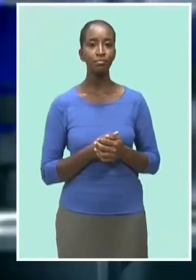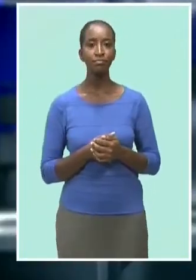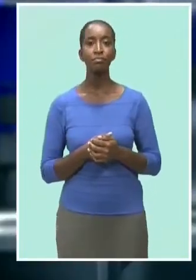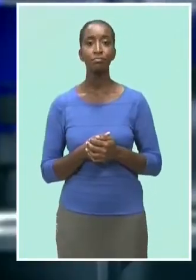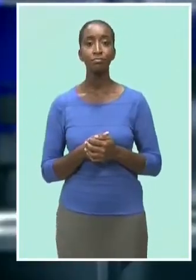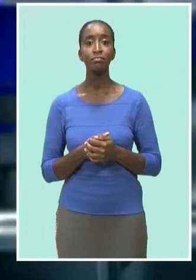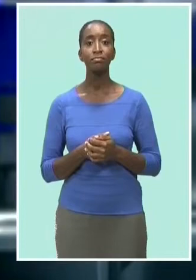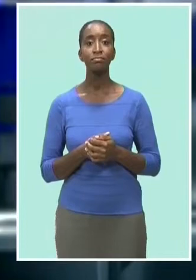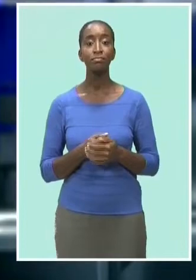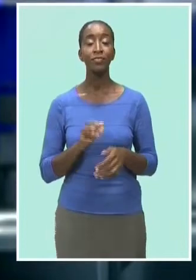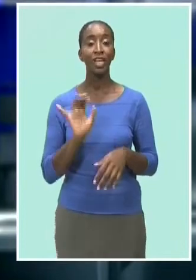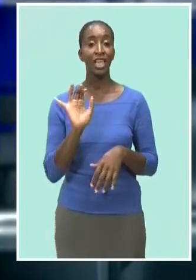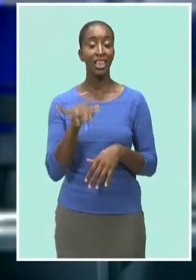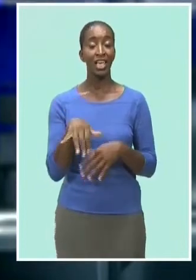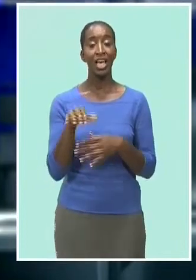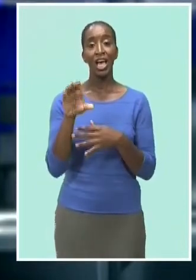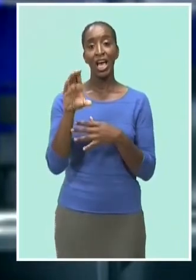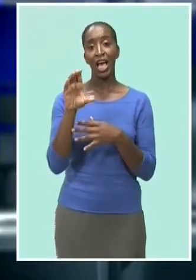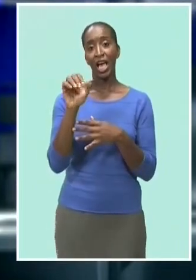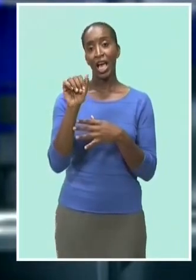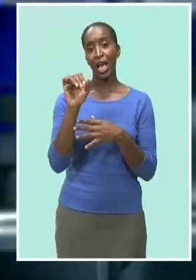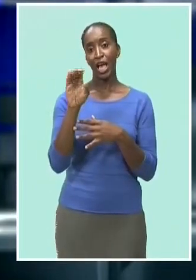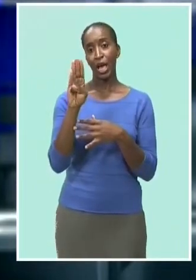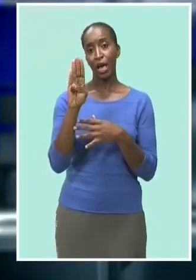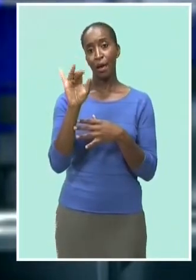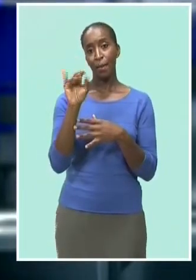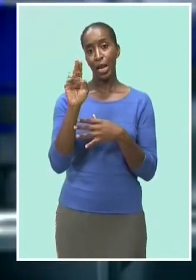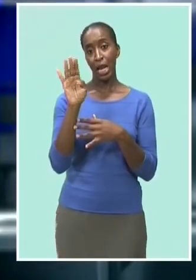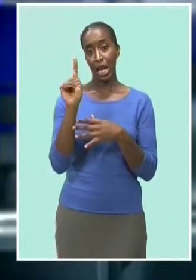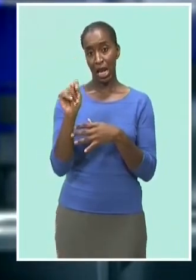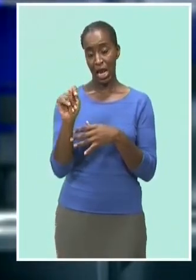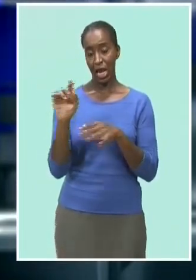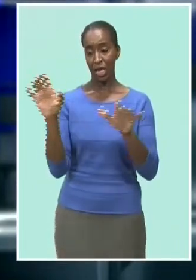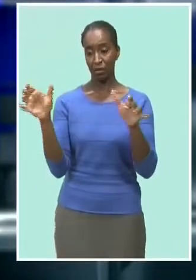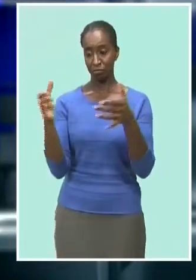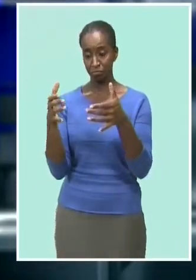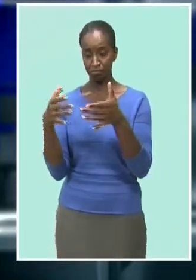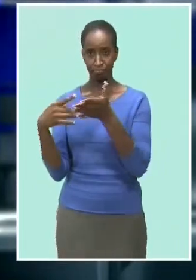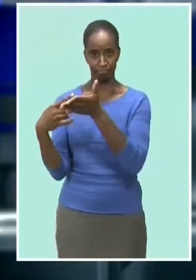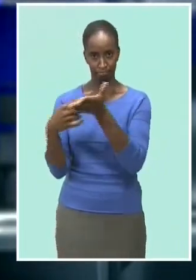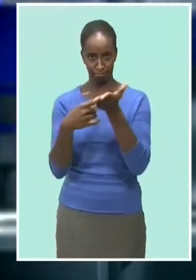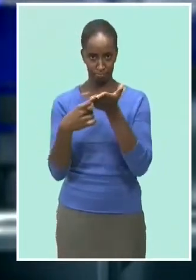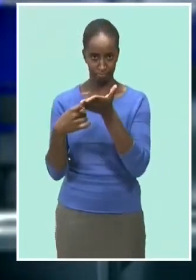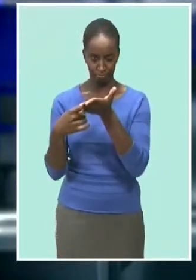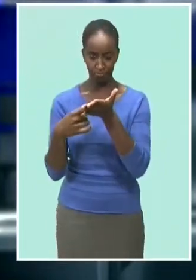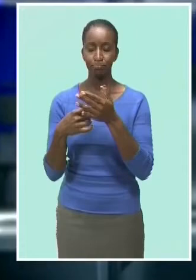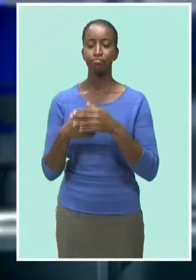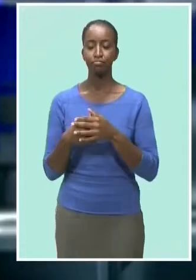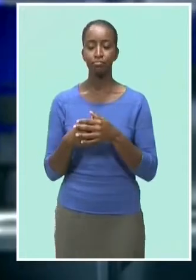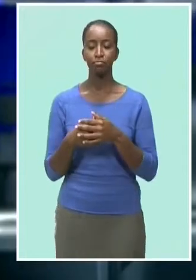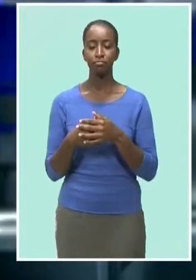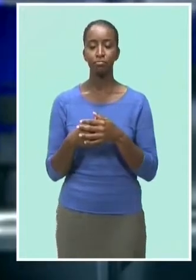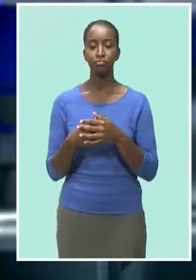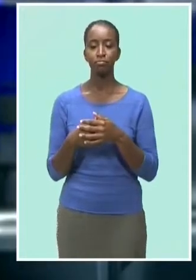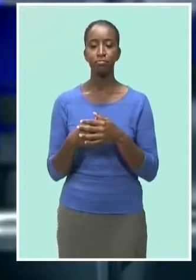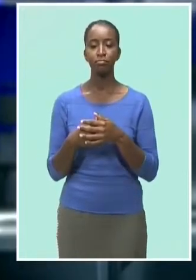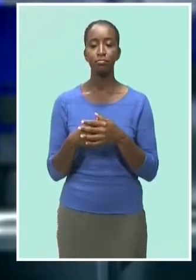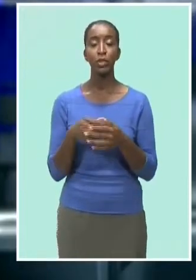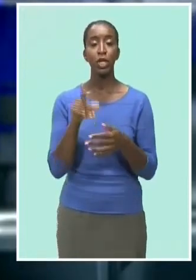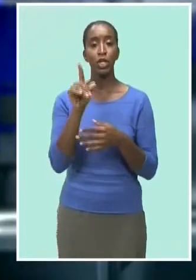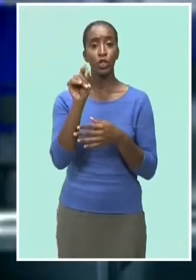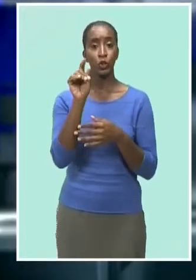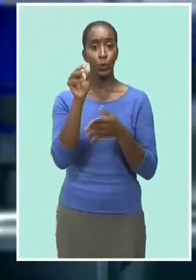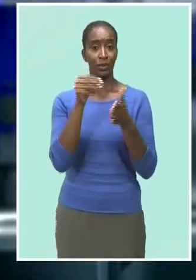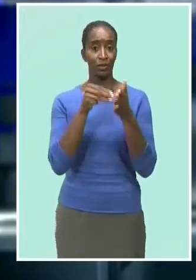packed post-cabinet press conference this evening. Ms. Motley says government has allocated $20 million over the next 2.5